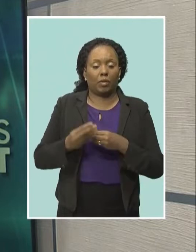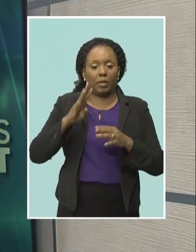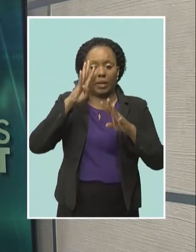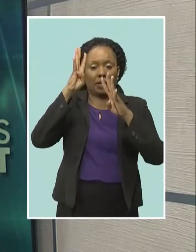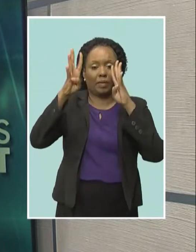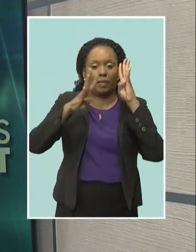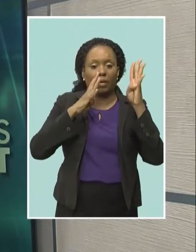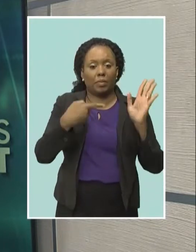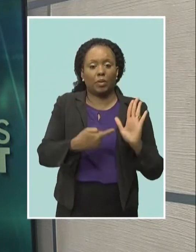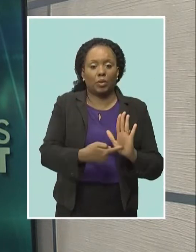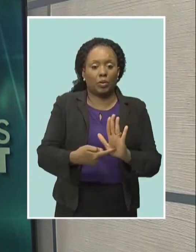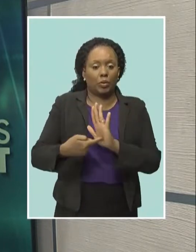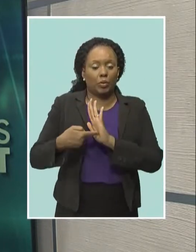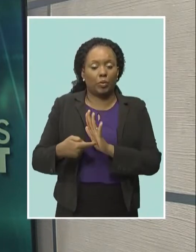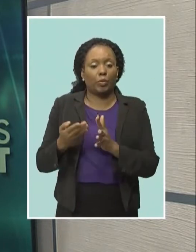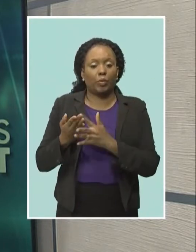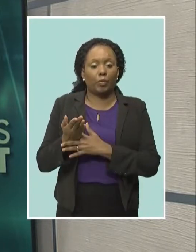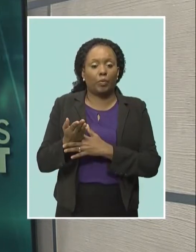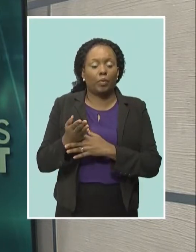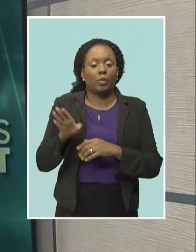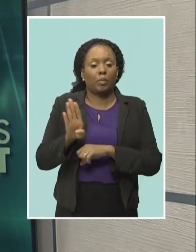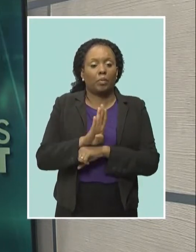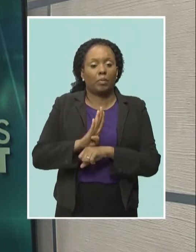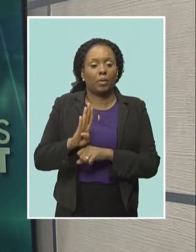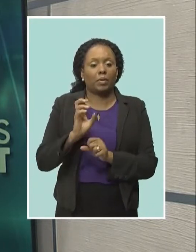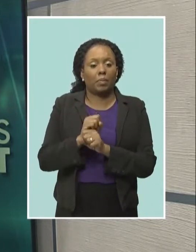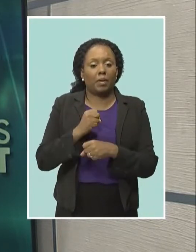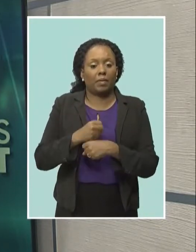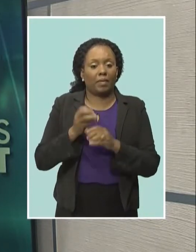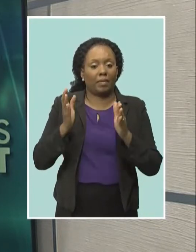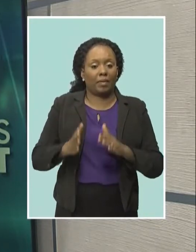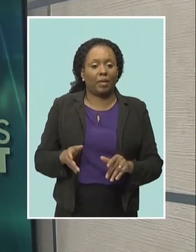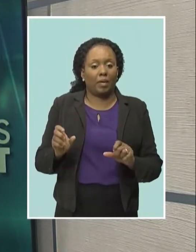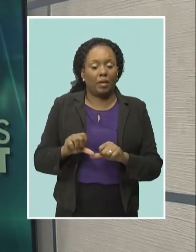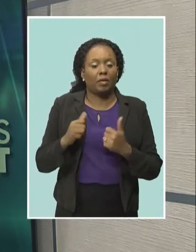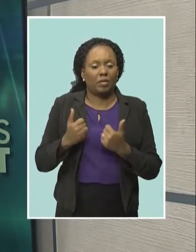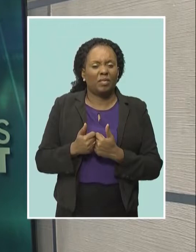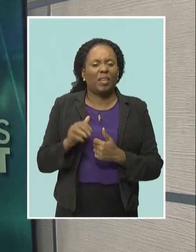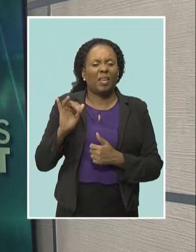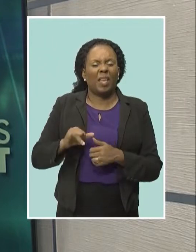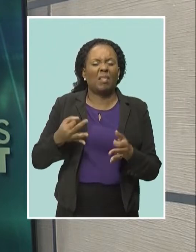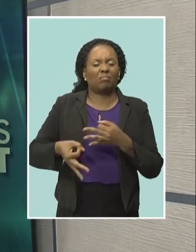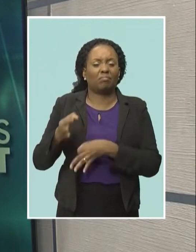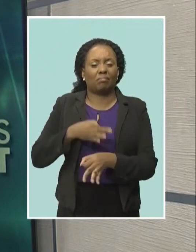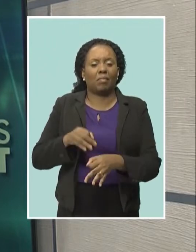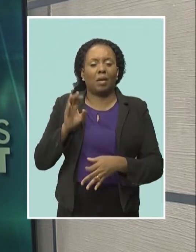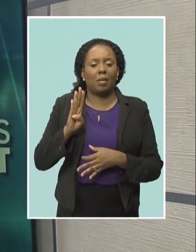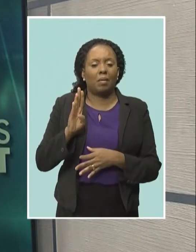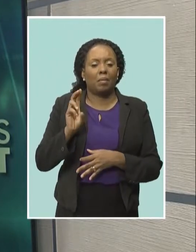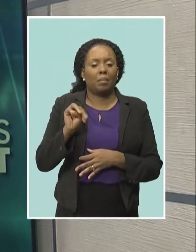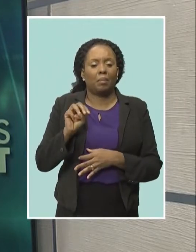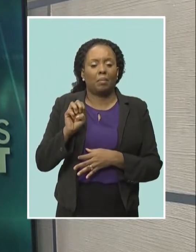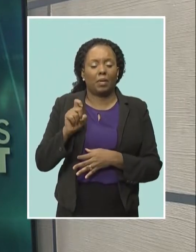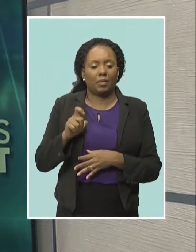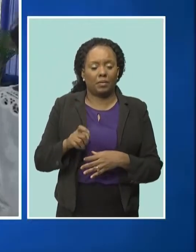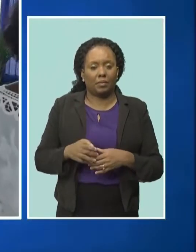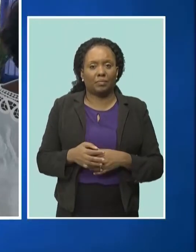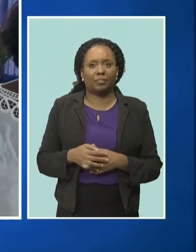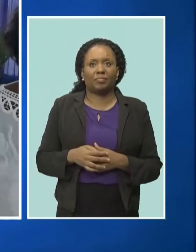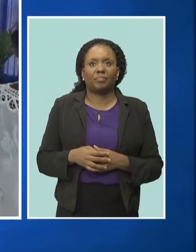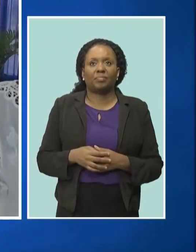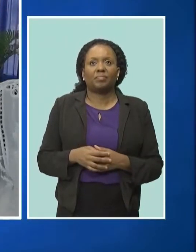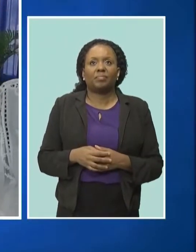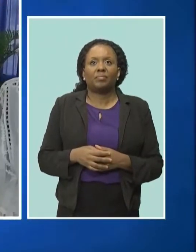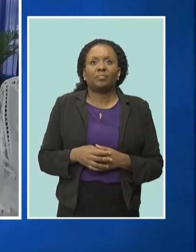that was put on by the Barbados Manufacturers Association as a new replacement for BMEX. Ryan Broom has more. Speaking